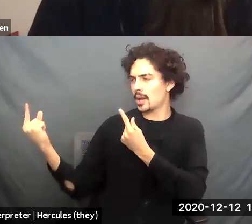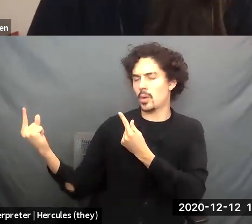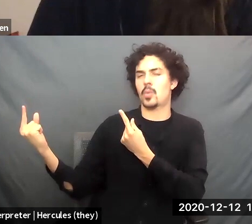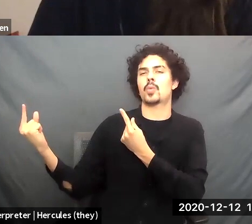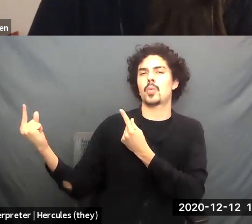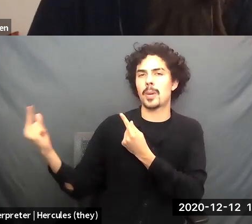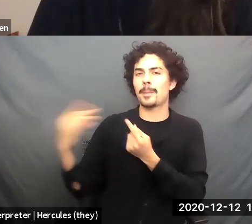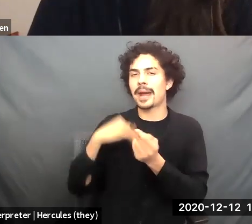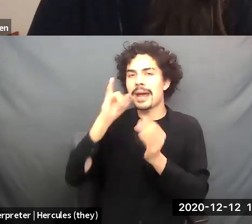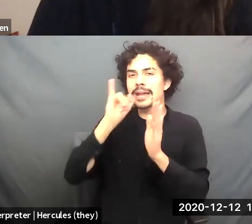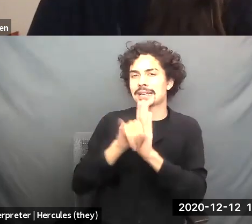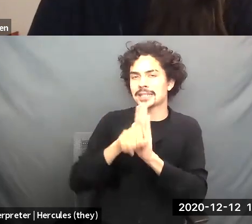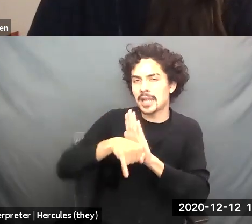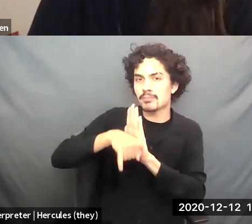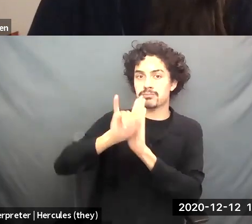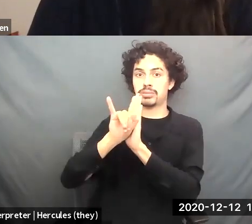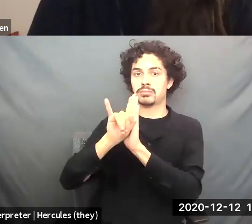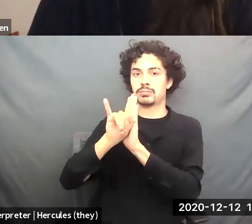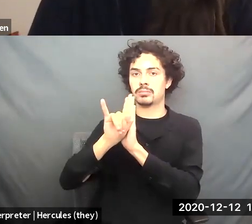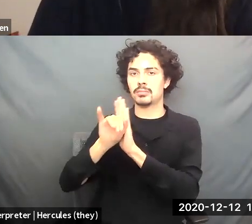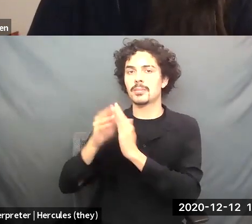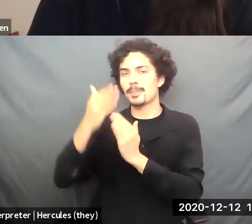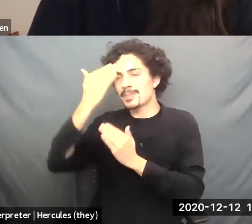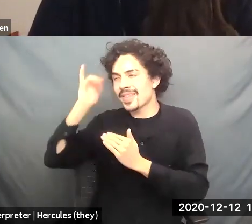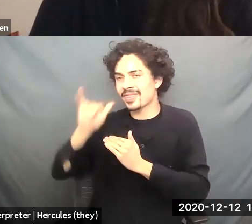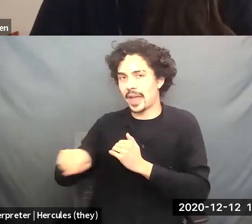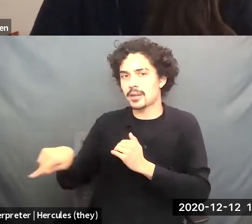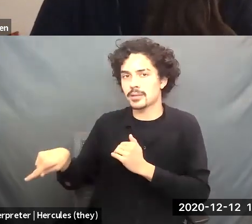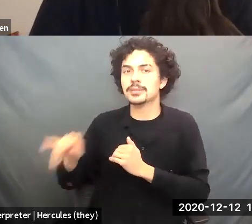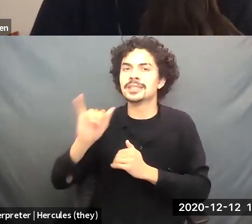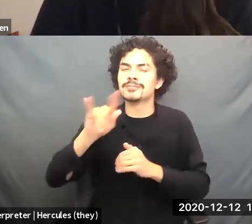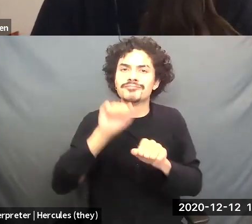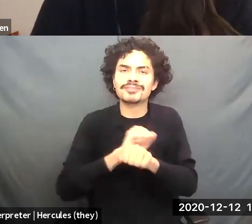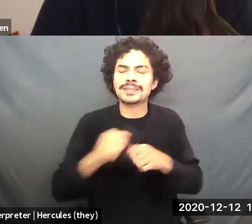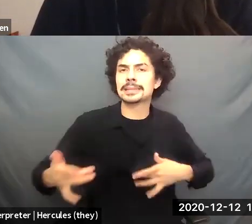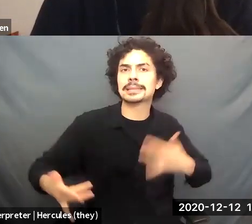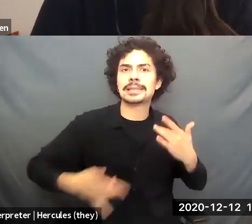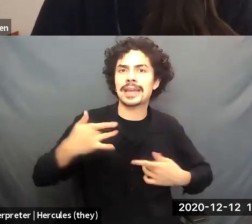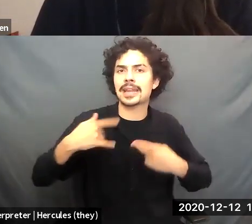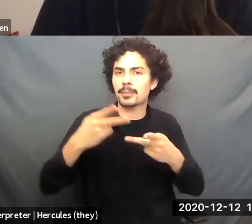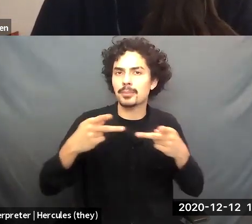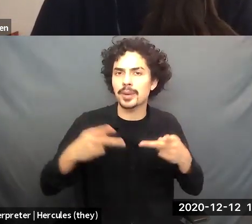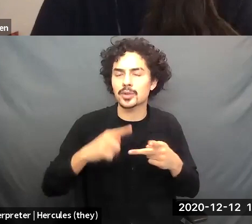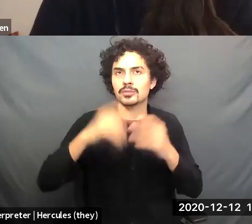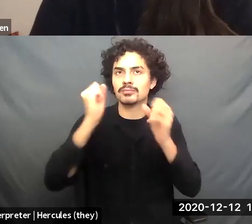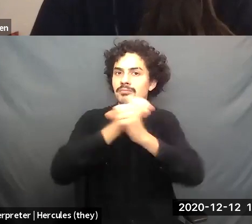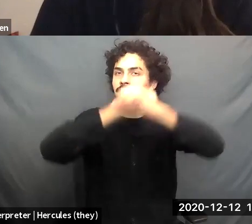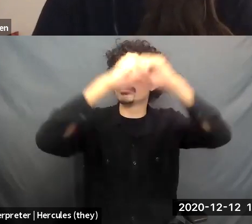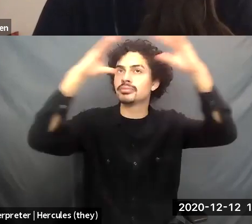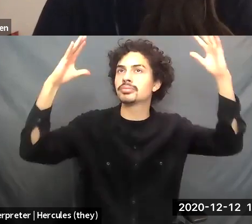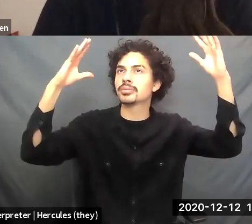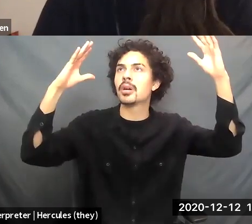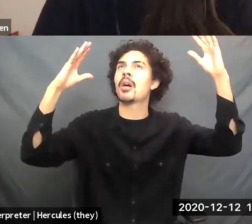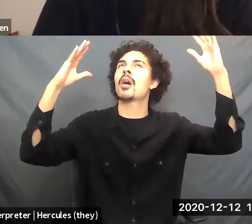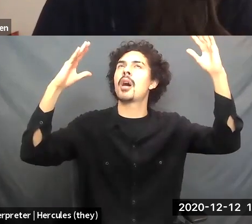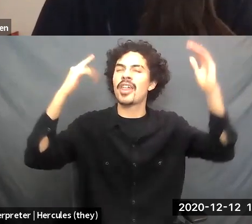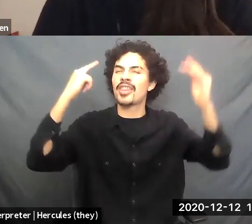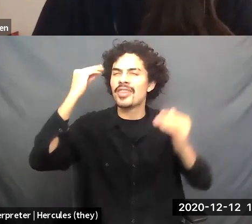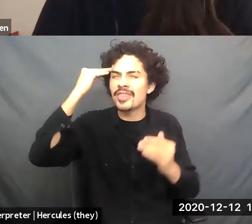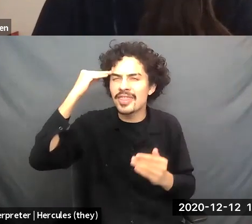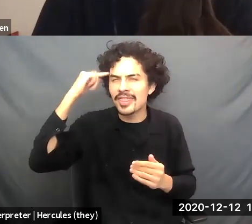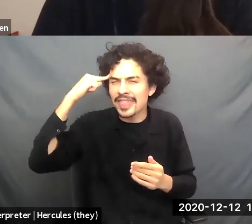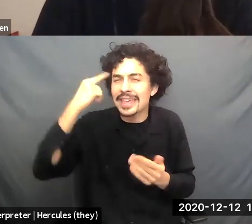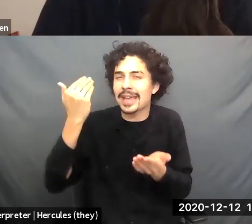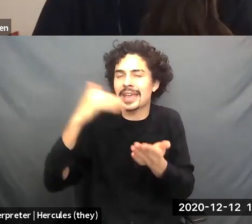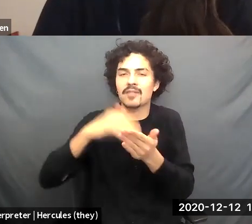and that's also a really exciting place to imagine and to think, know, and to give space for, for